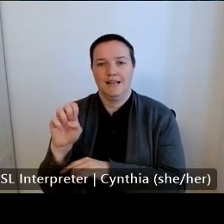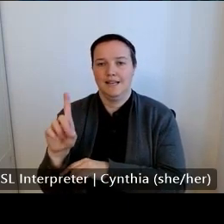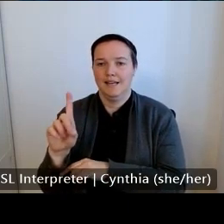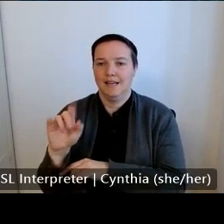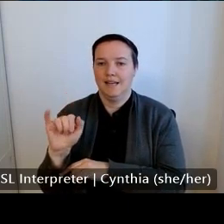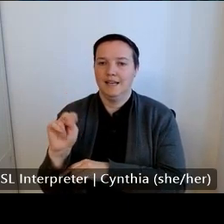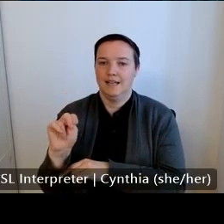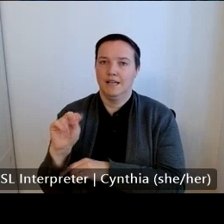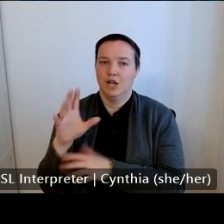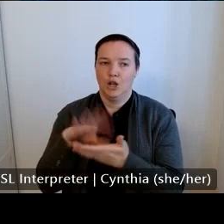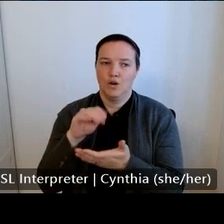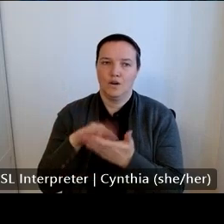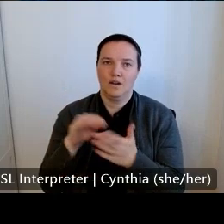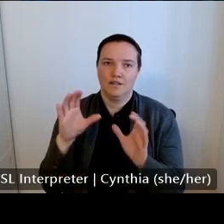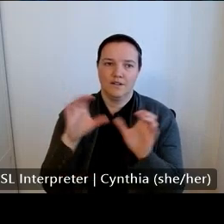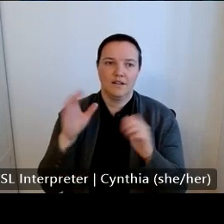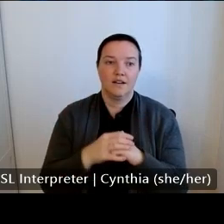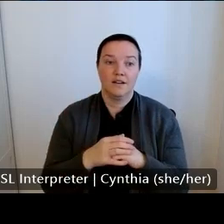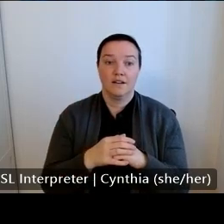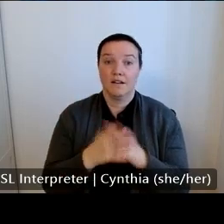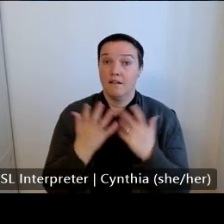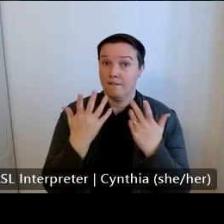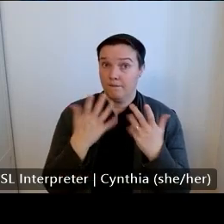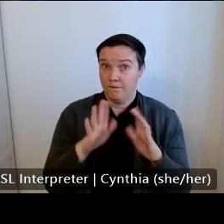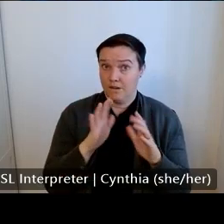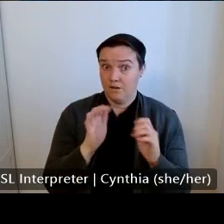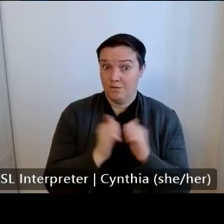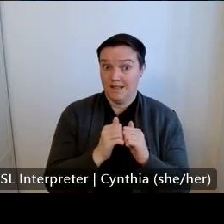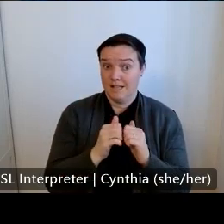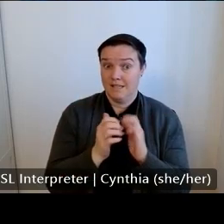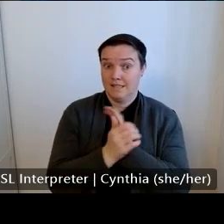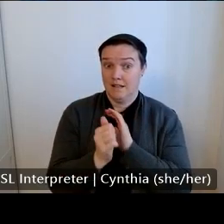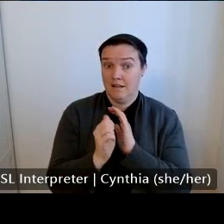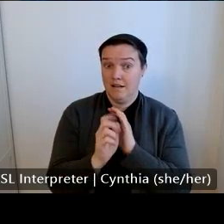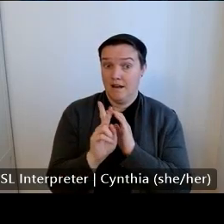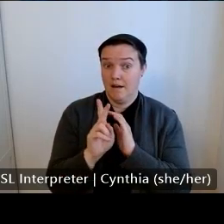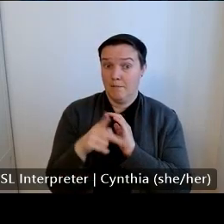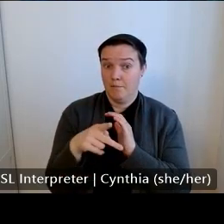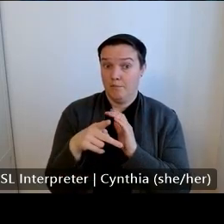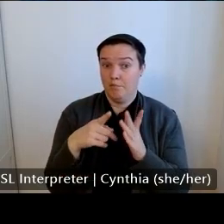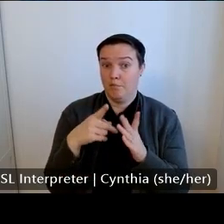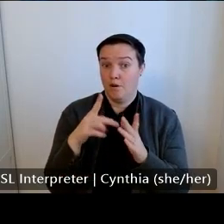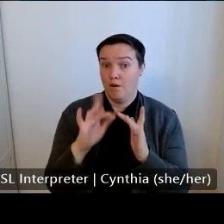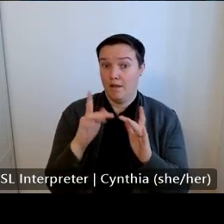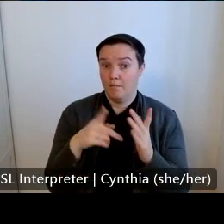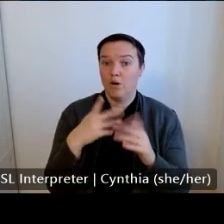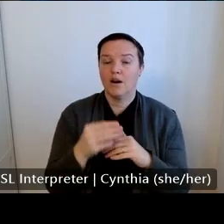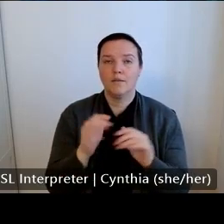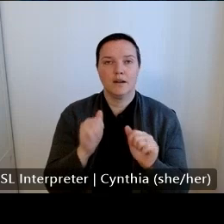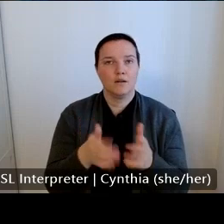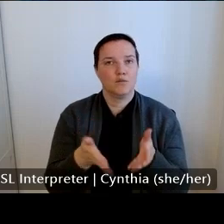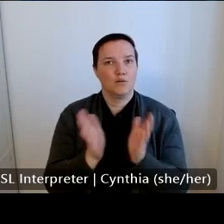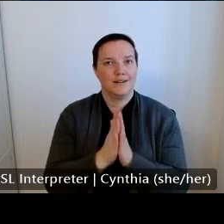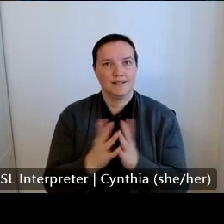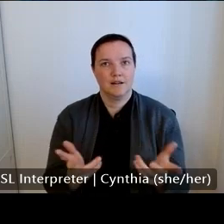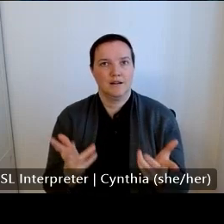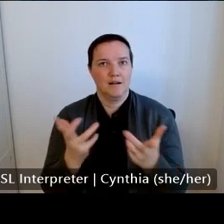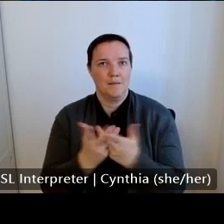online programs, you can request to be matched with a mentor and/or a job developer to help you navigate your